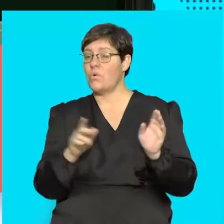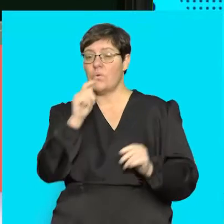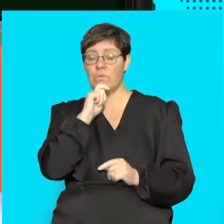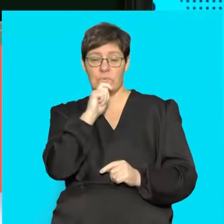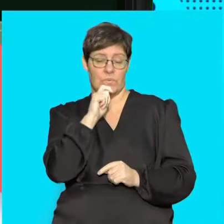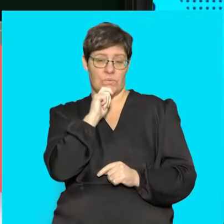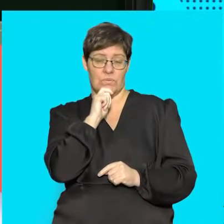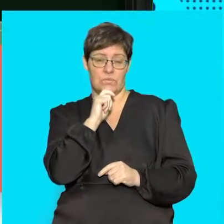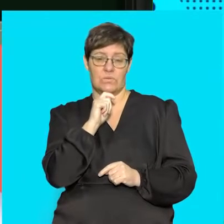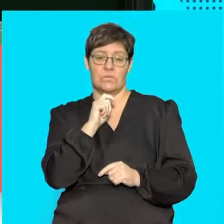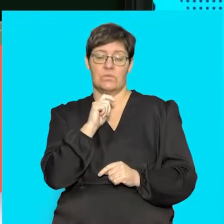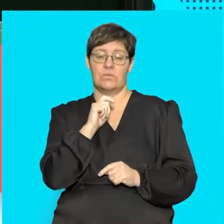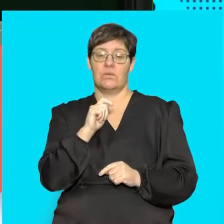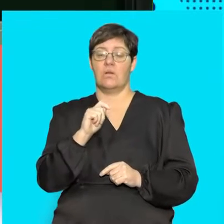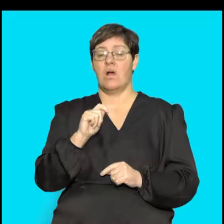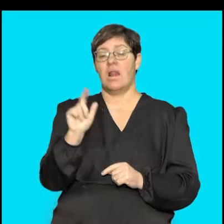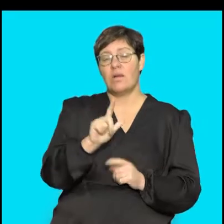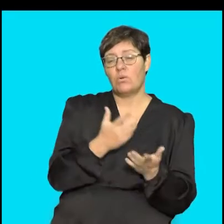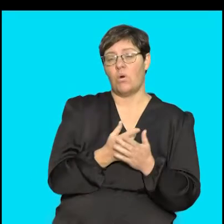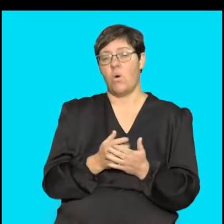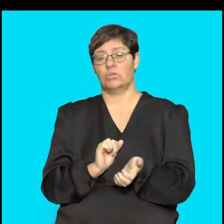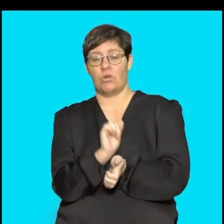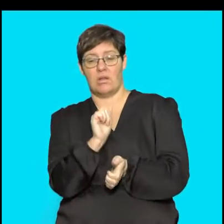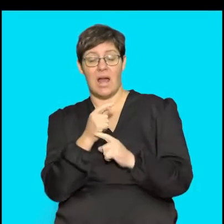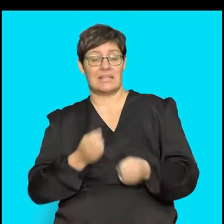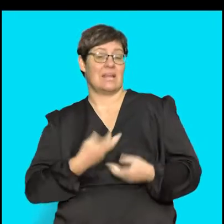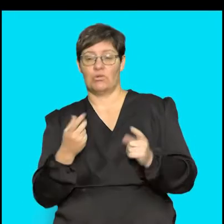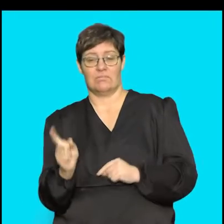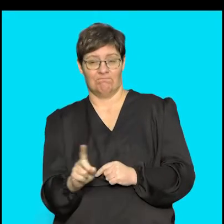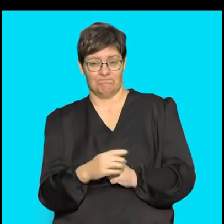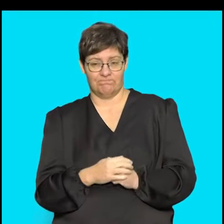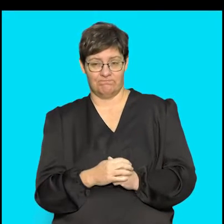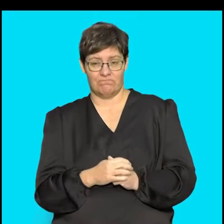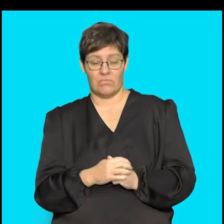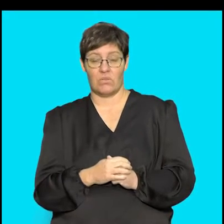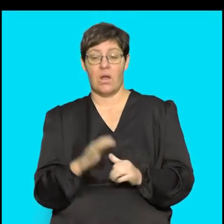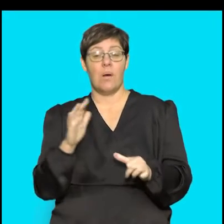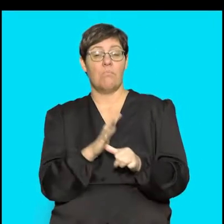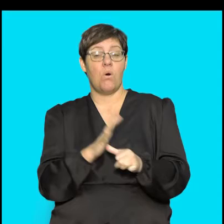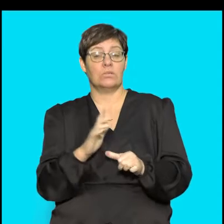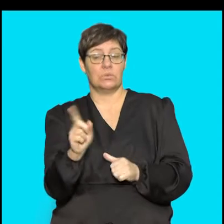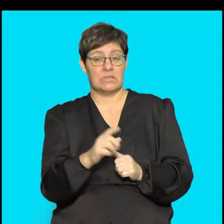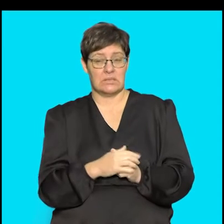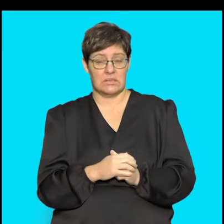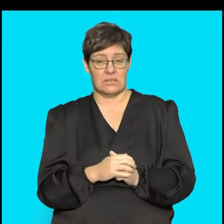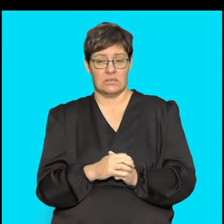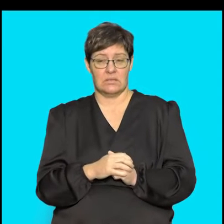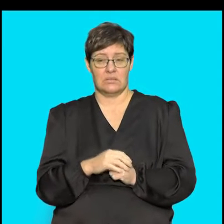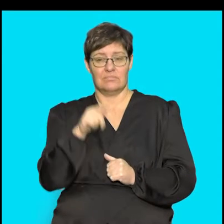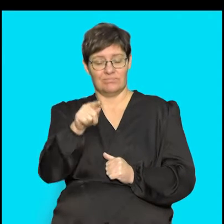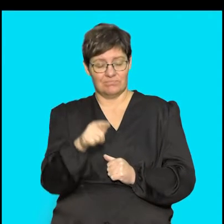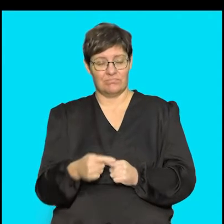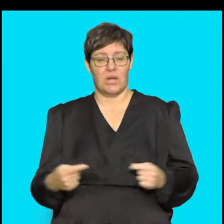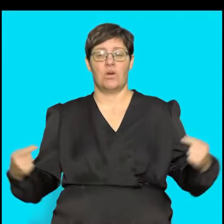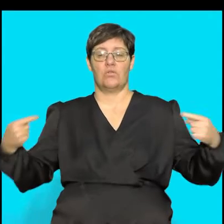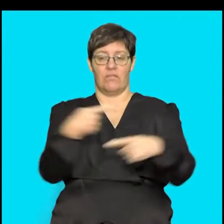not use liquid and solid as part of our expression. What's important now is this is